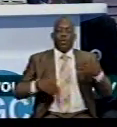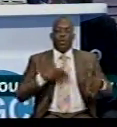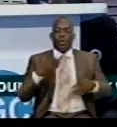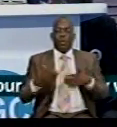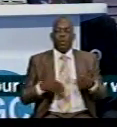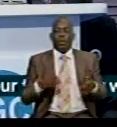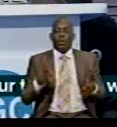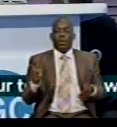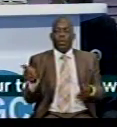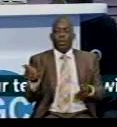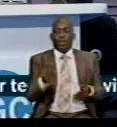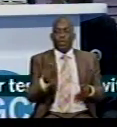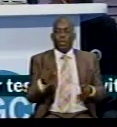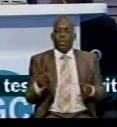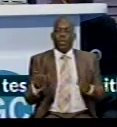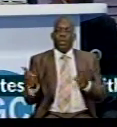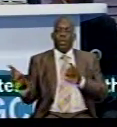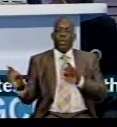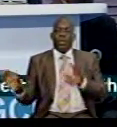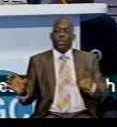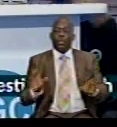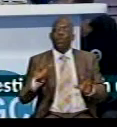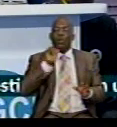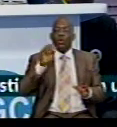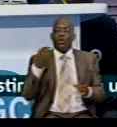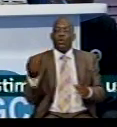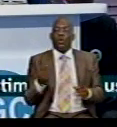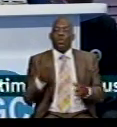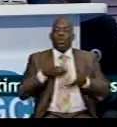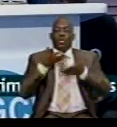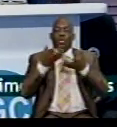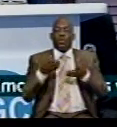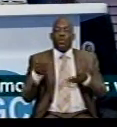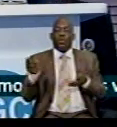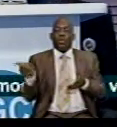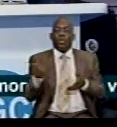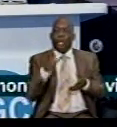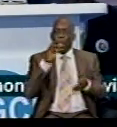they are singing. Ils n'ont pas seulement crié, mais ils chantent.